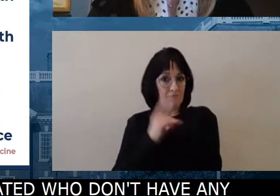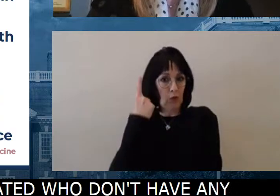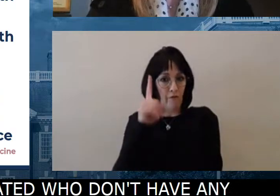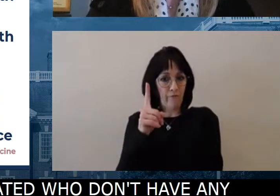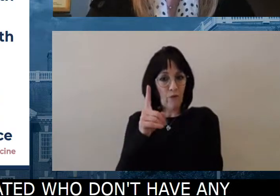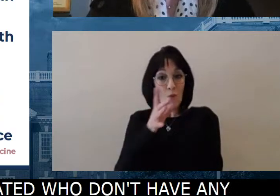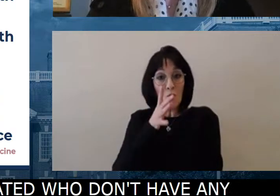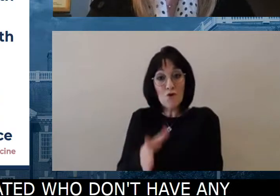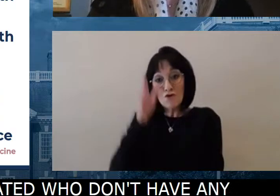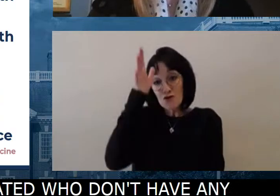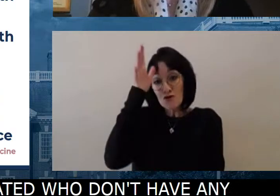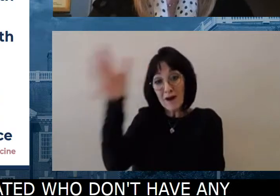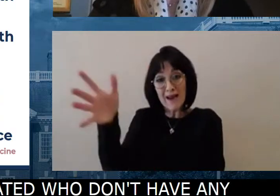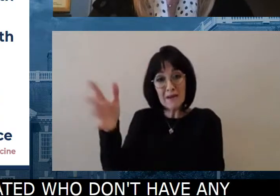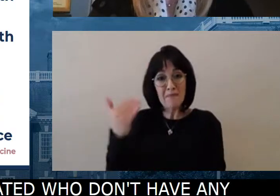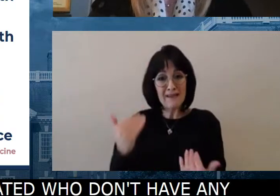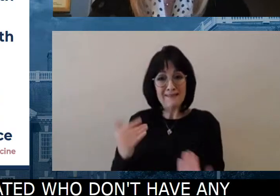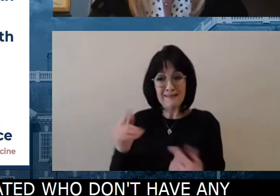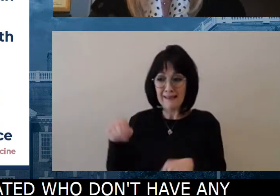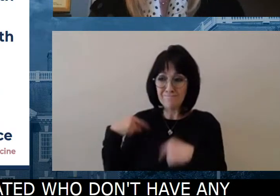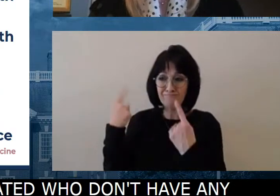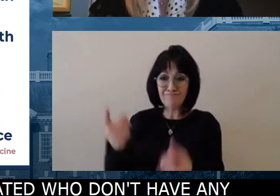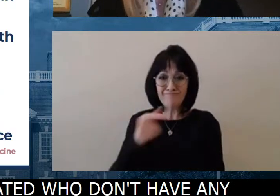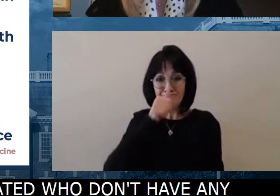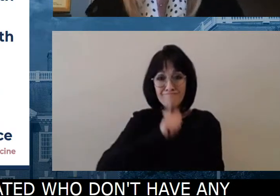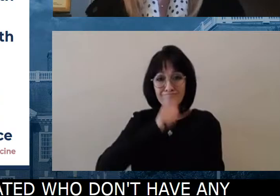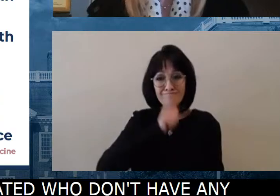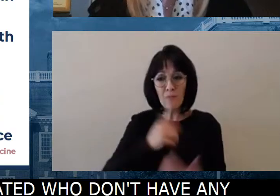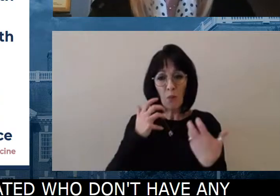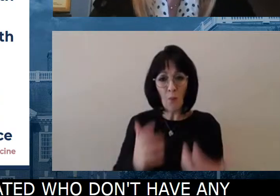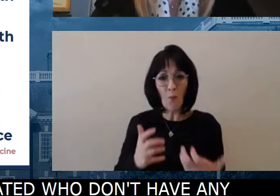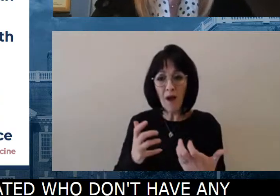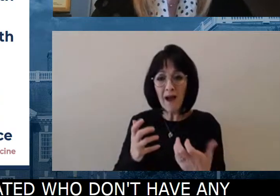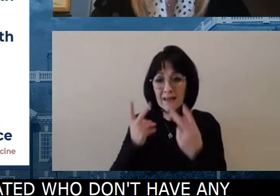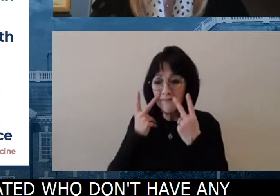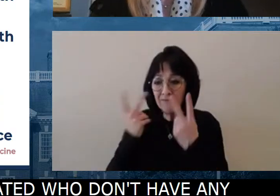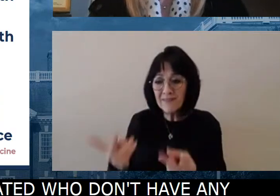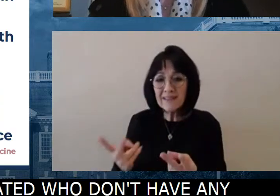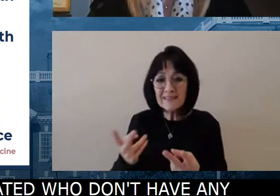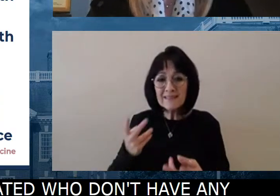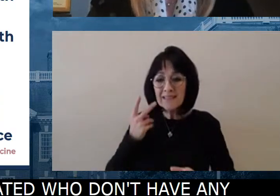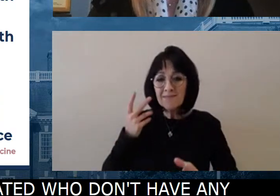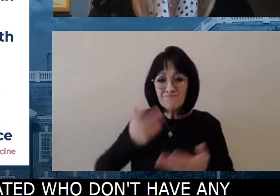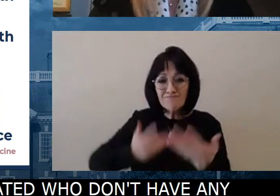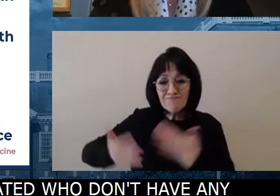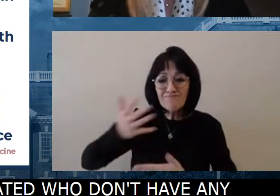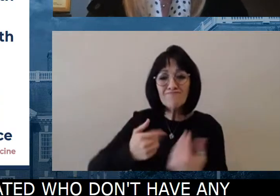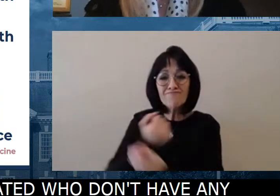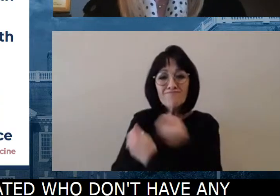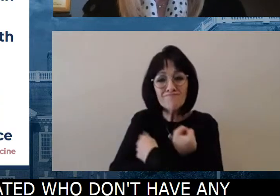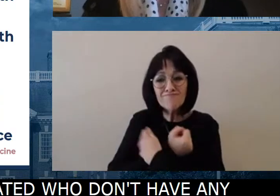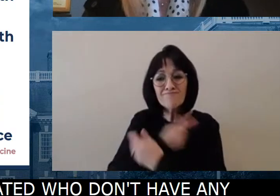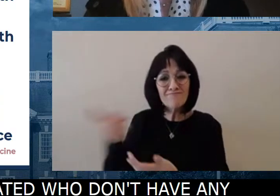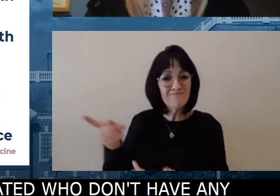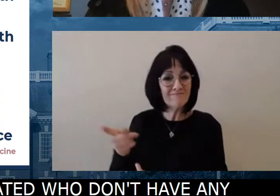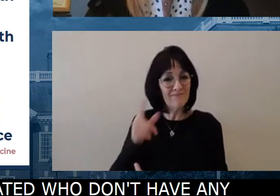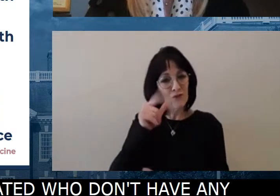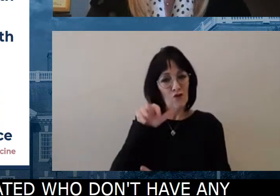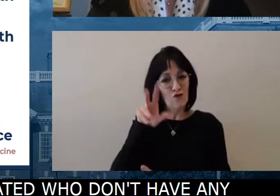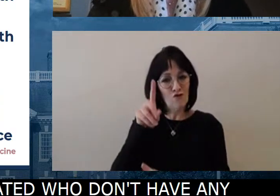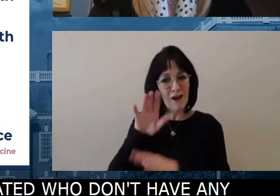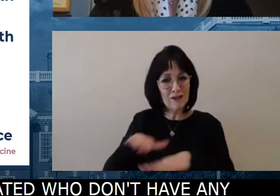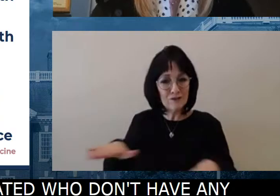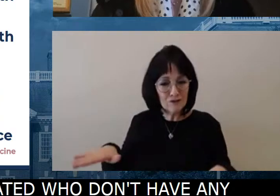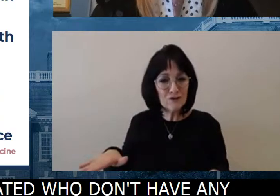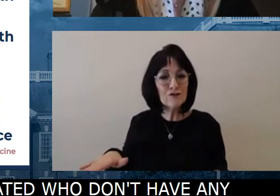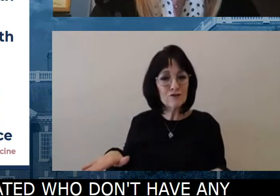and their children. Again, though, we ask to be just with a single household. And additionally, and this